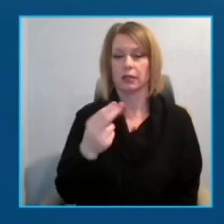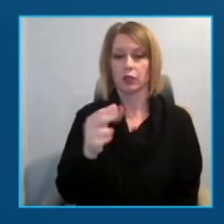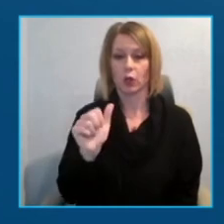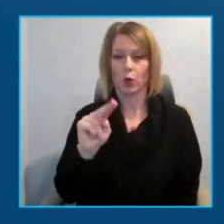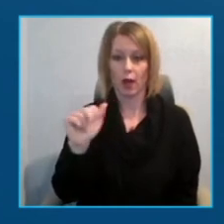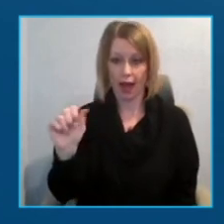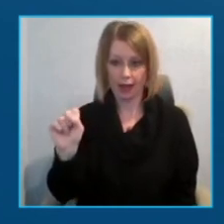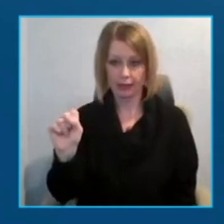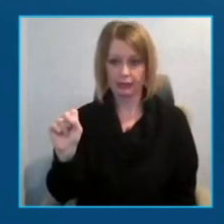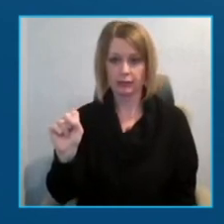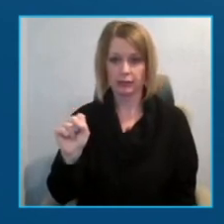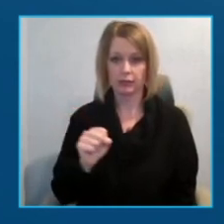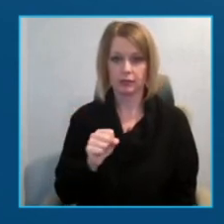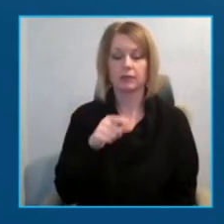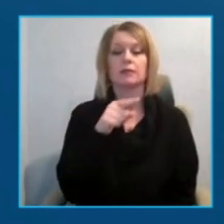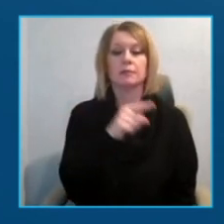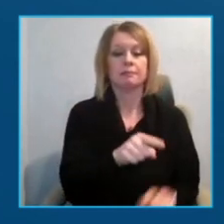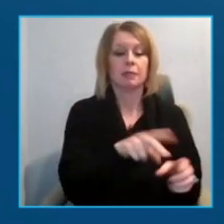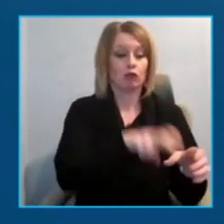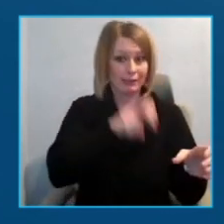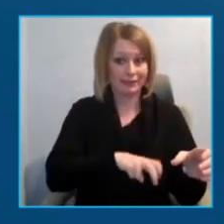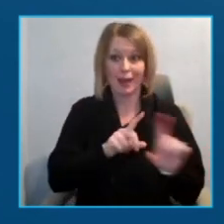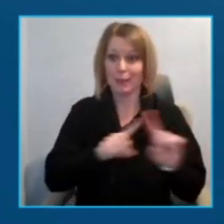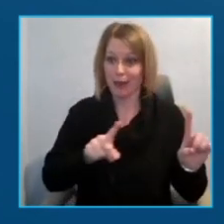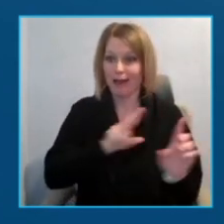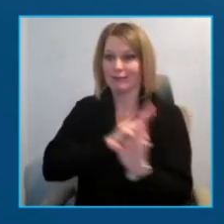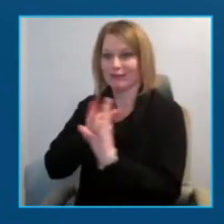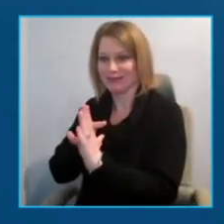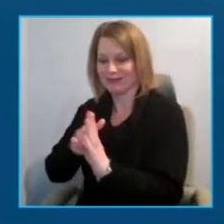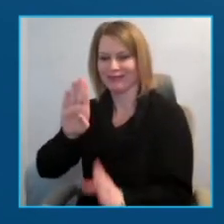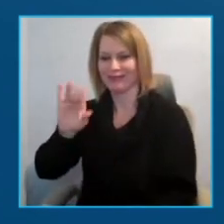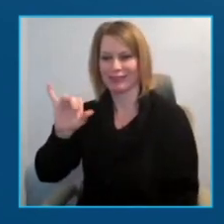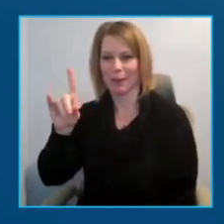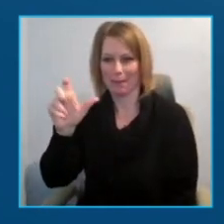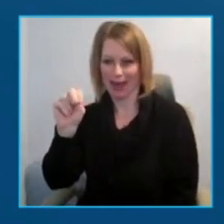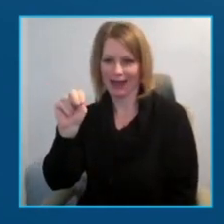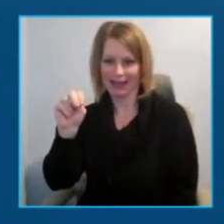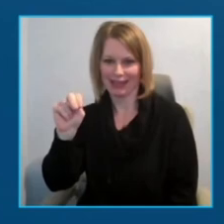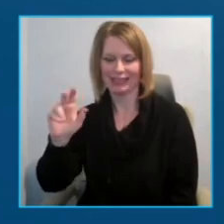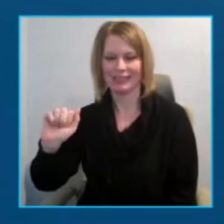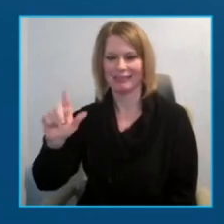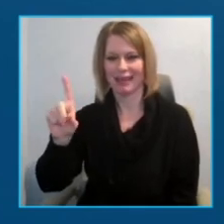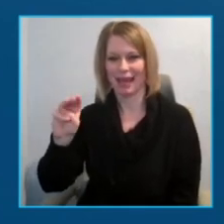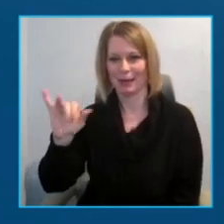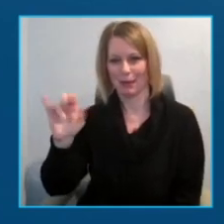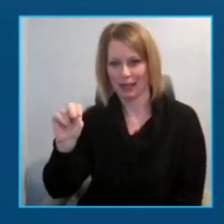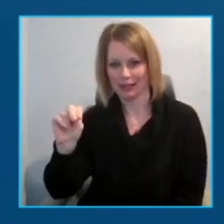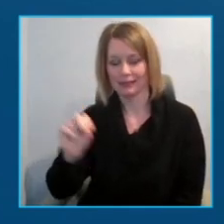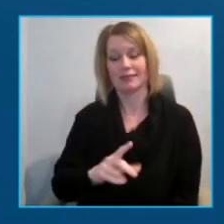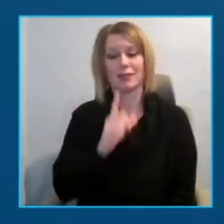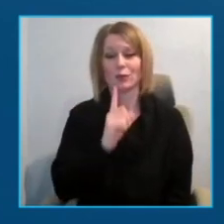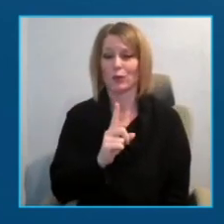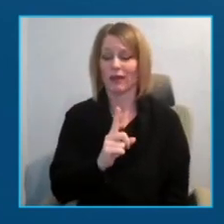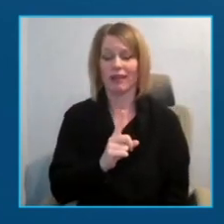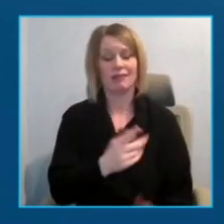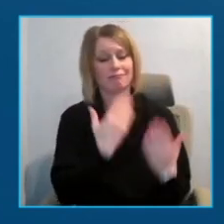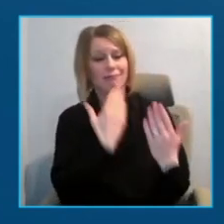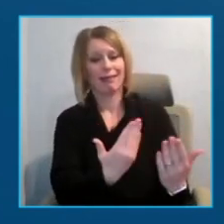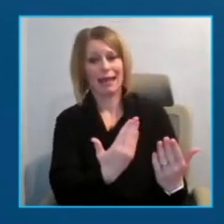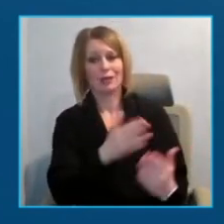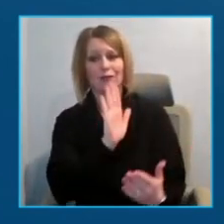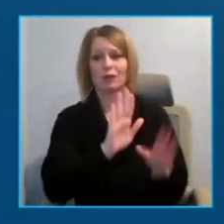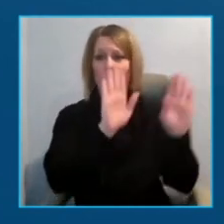because of joining the Biden administration. I want to thank them for all the great work they've done with us over the time